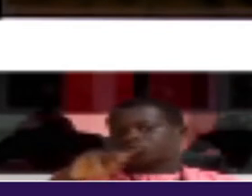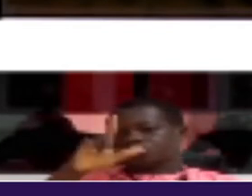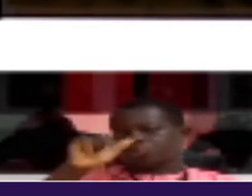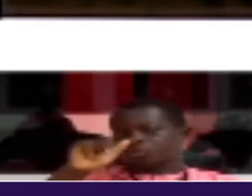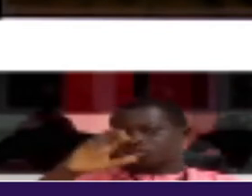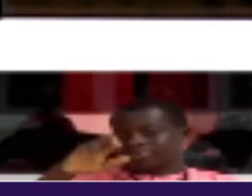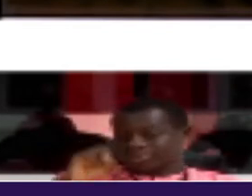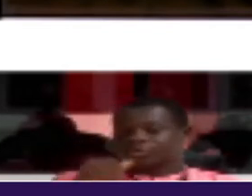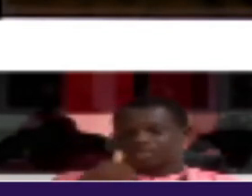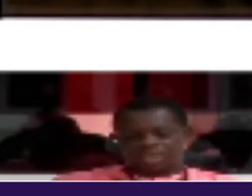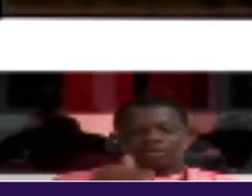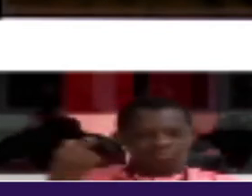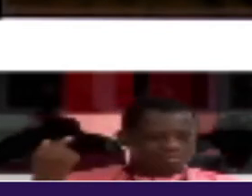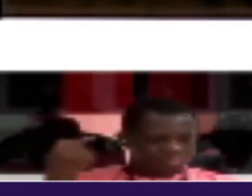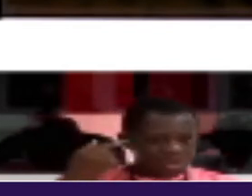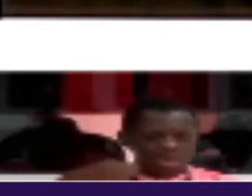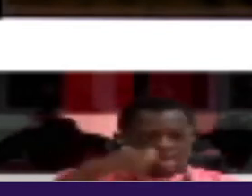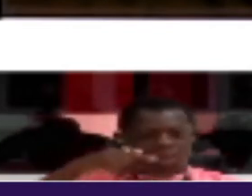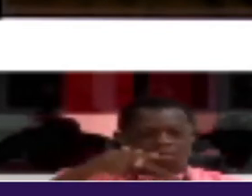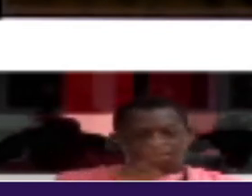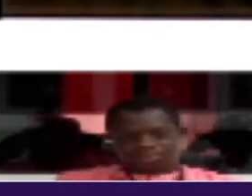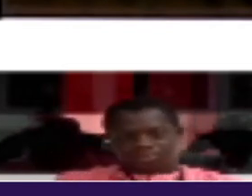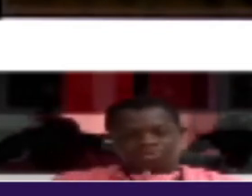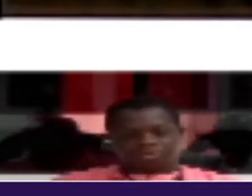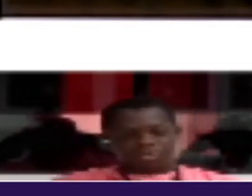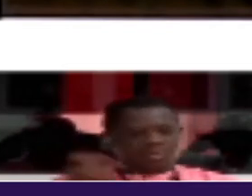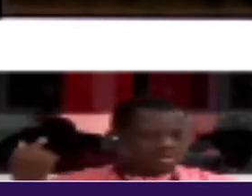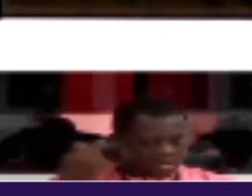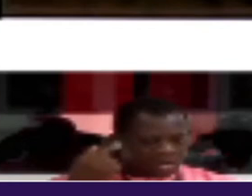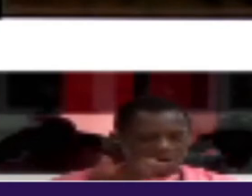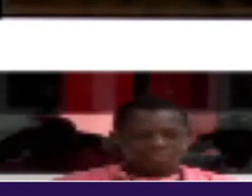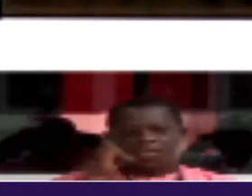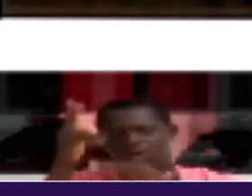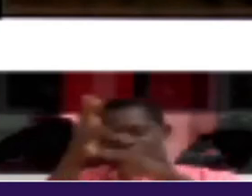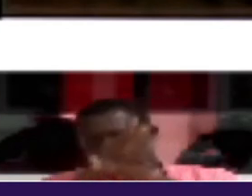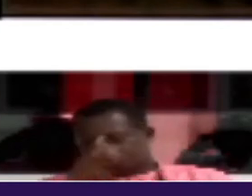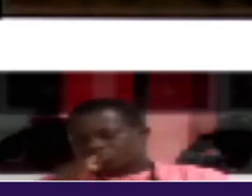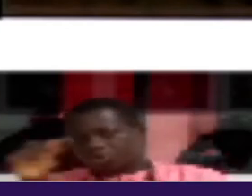I was hearing about them. I heard that they do perform patrolling and other stuff.